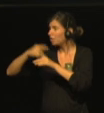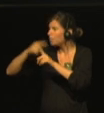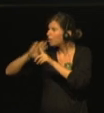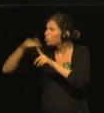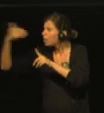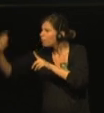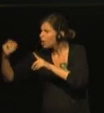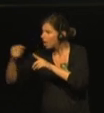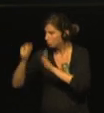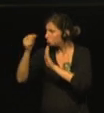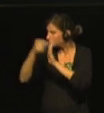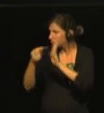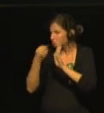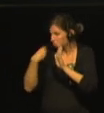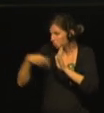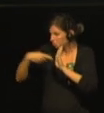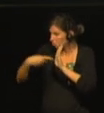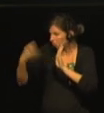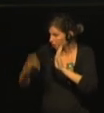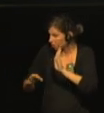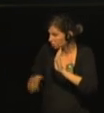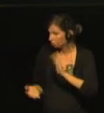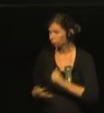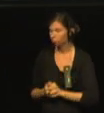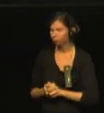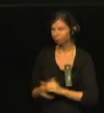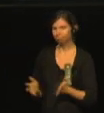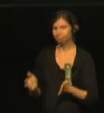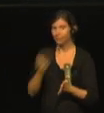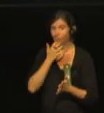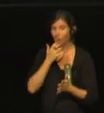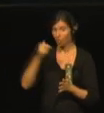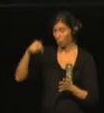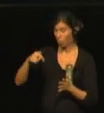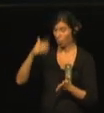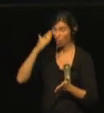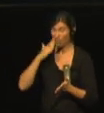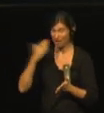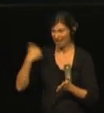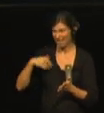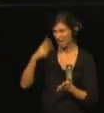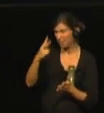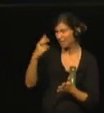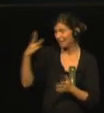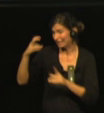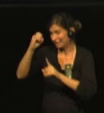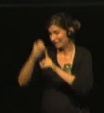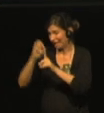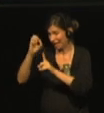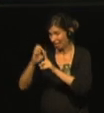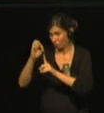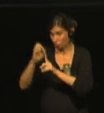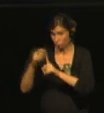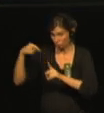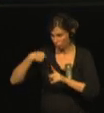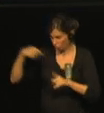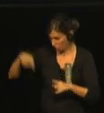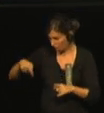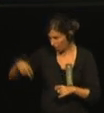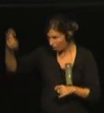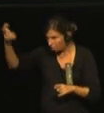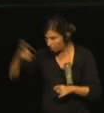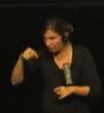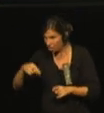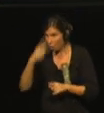way, this morning already it said 23 degrees here when I was downstairs. Do you have a big screen? I'm really happy with